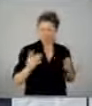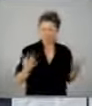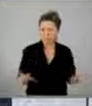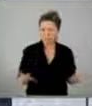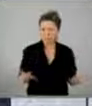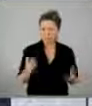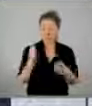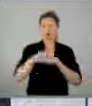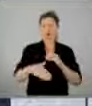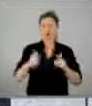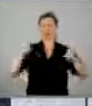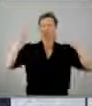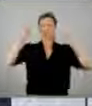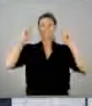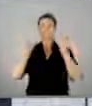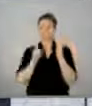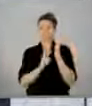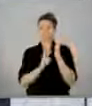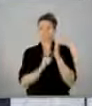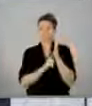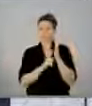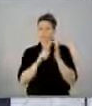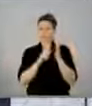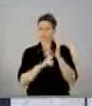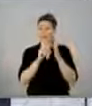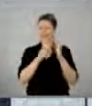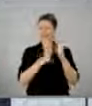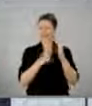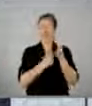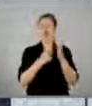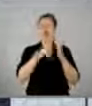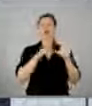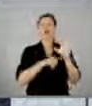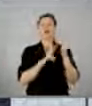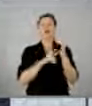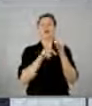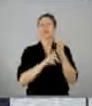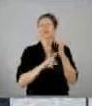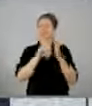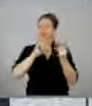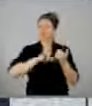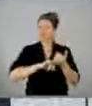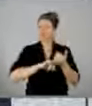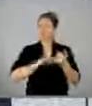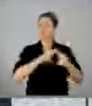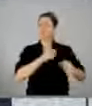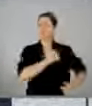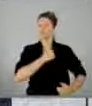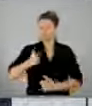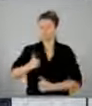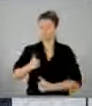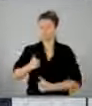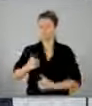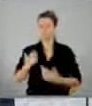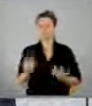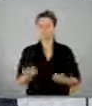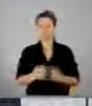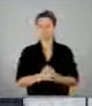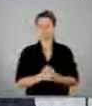People know, and they should know, and these are issues that I would hope would come to my attention, and that is one of the many